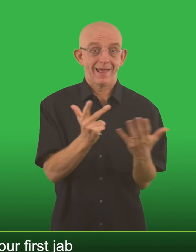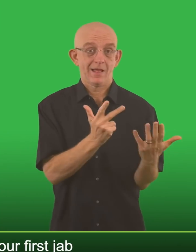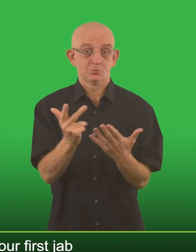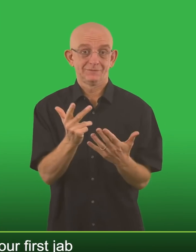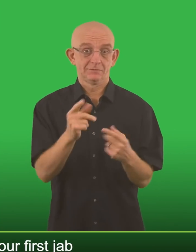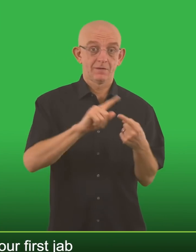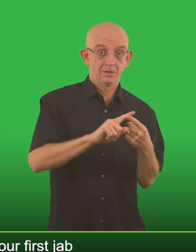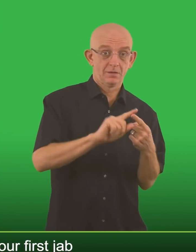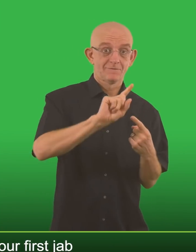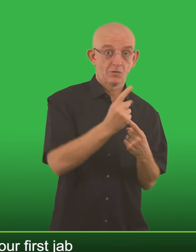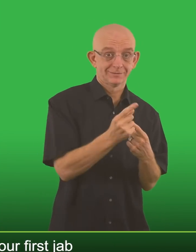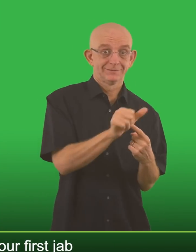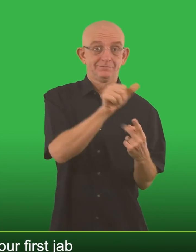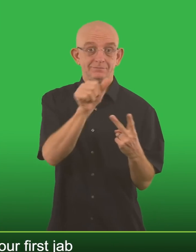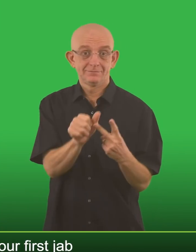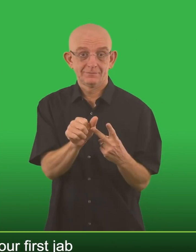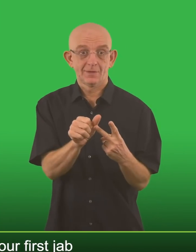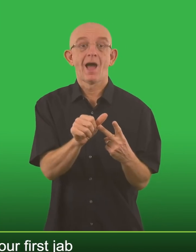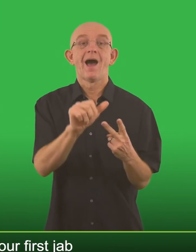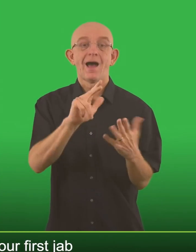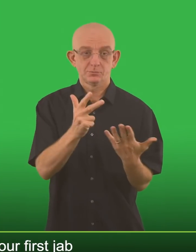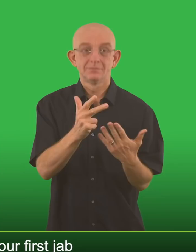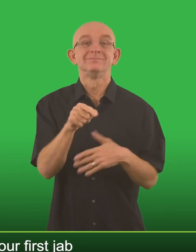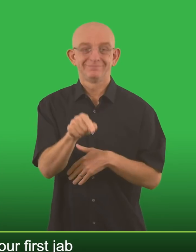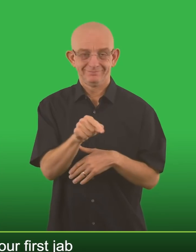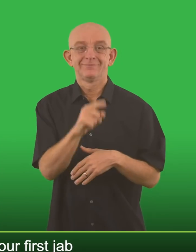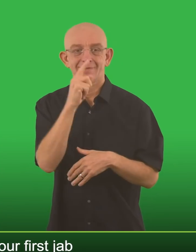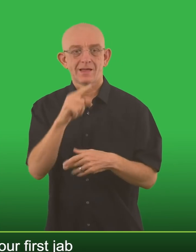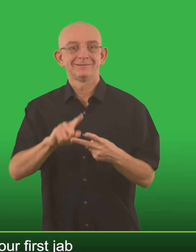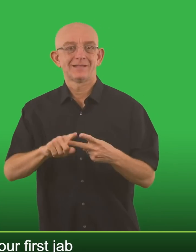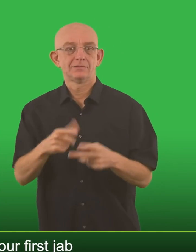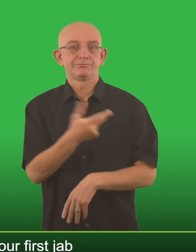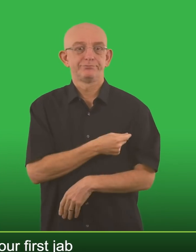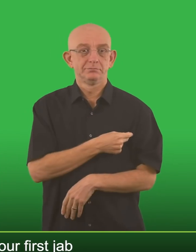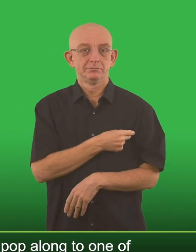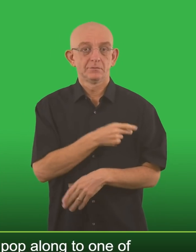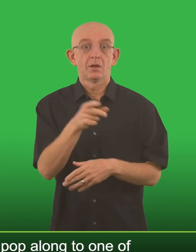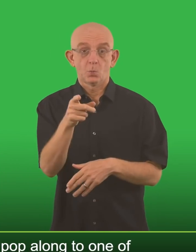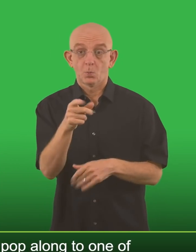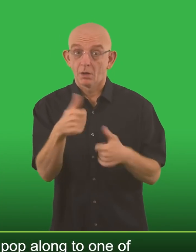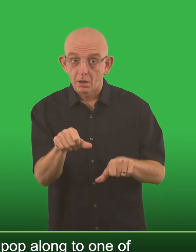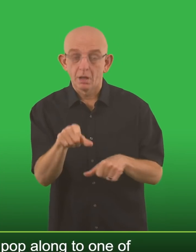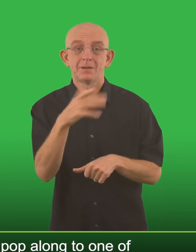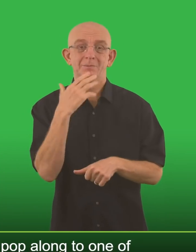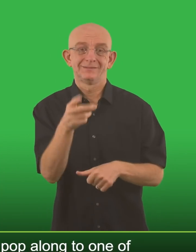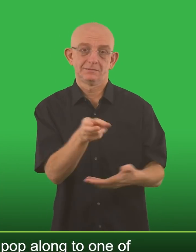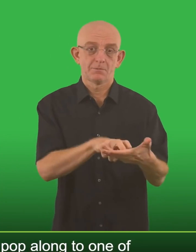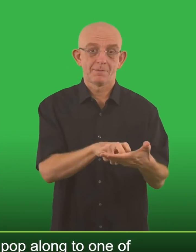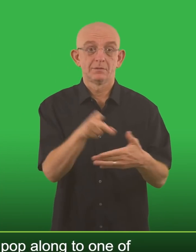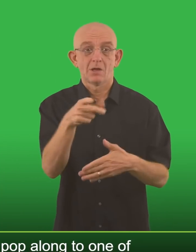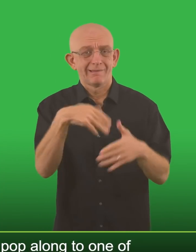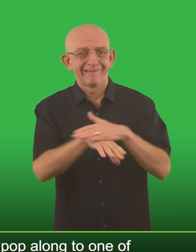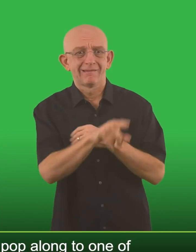however, it's 8 weeks since your first jab and you've not yet received a notification to go for your second, then please do make